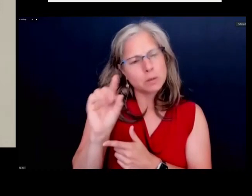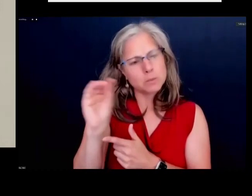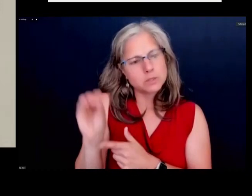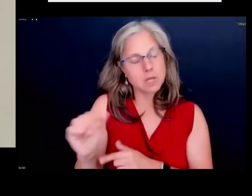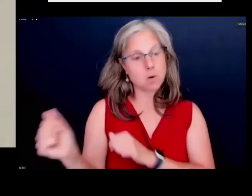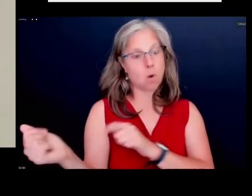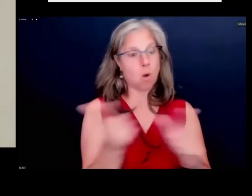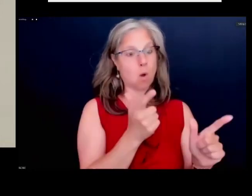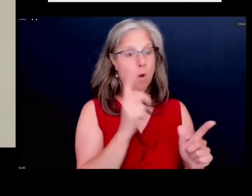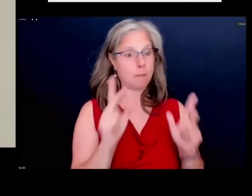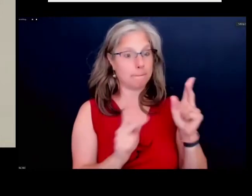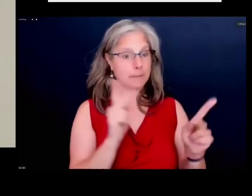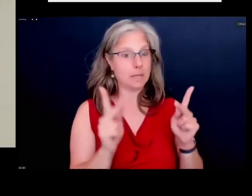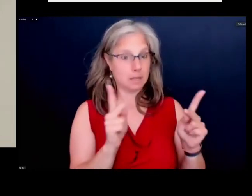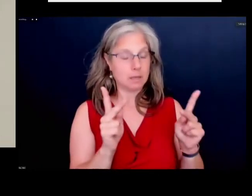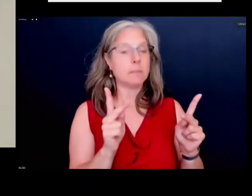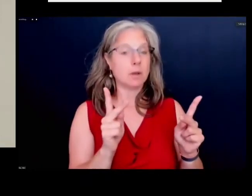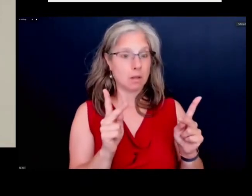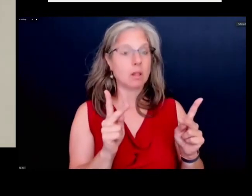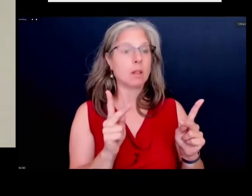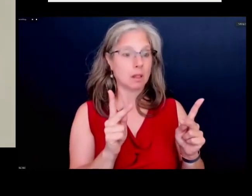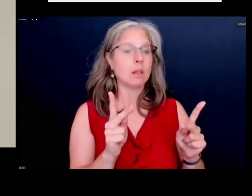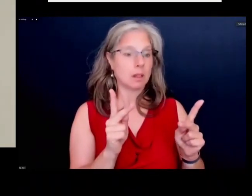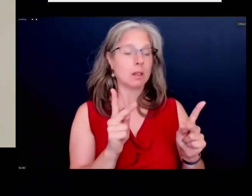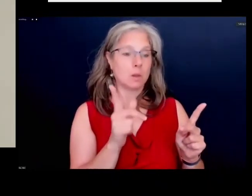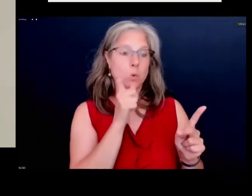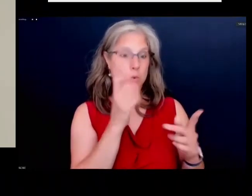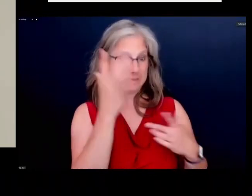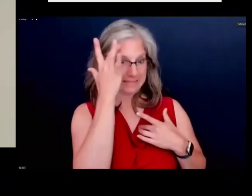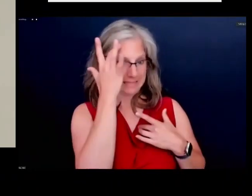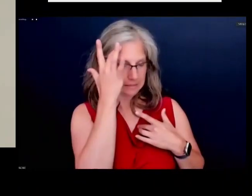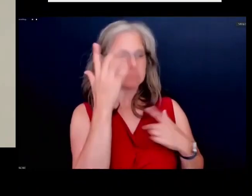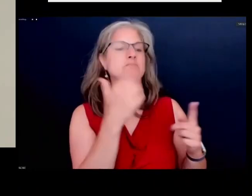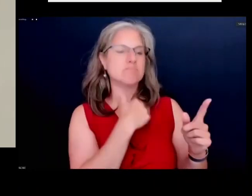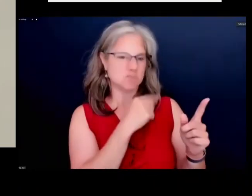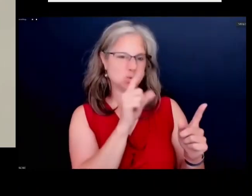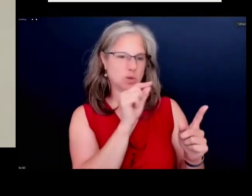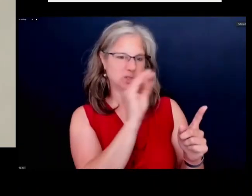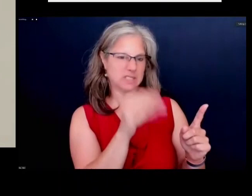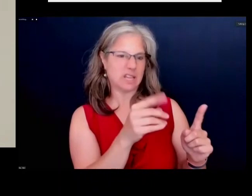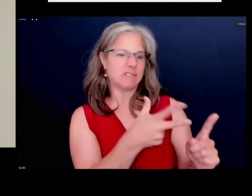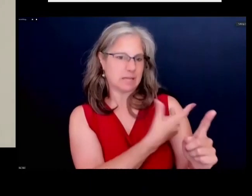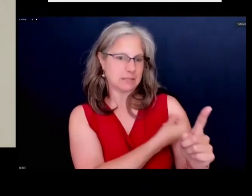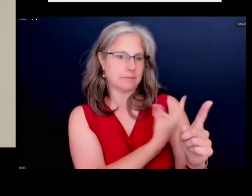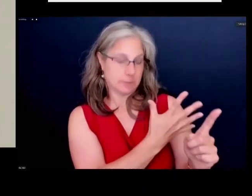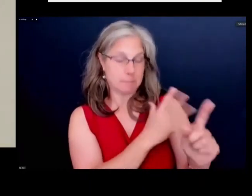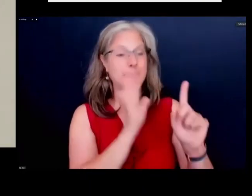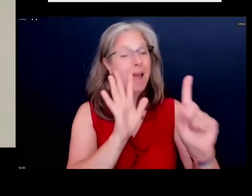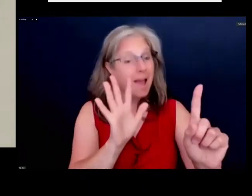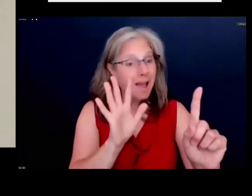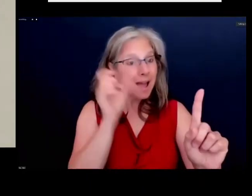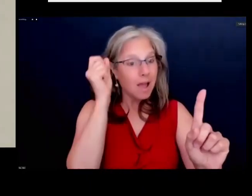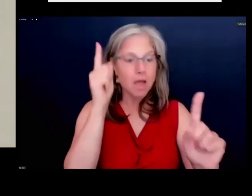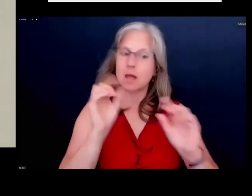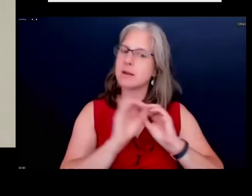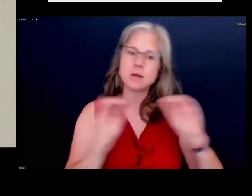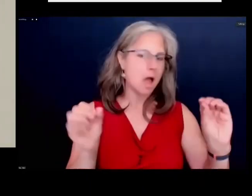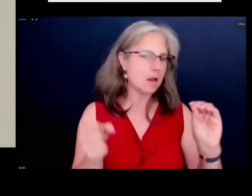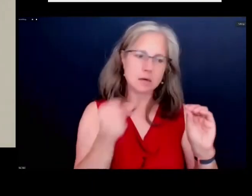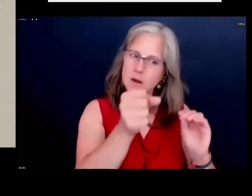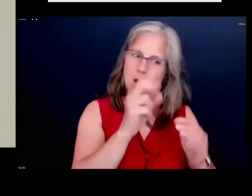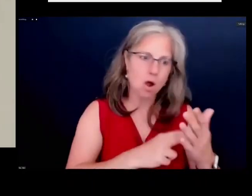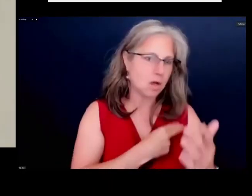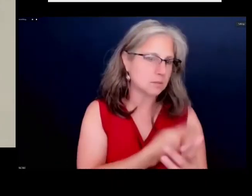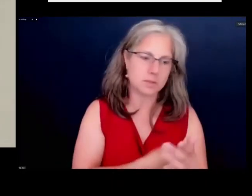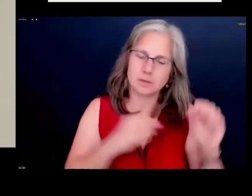about 20% of all of our cases were in fully vaccinated people. Now, to put it in perspective, none of them